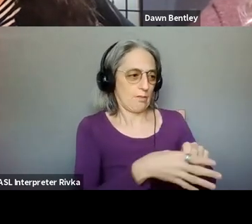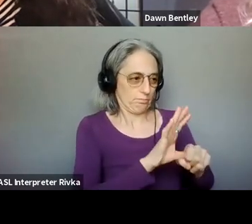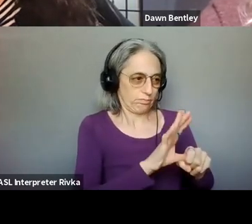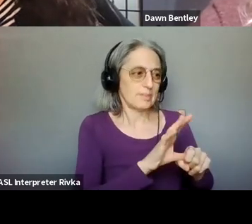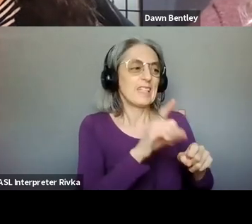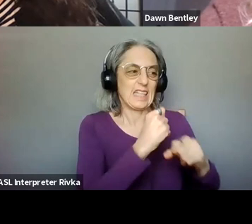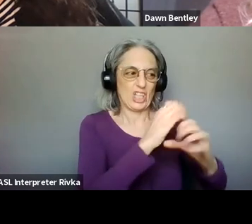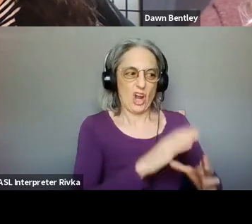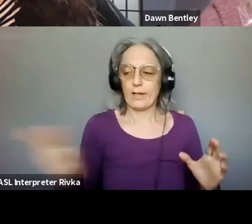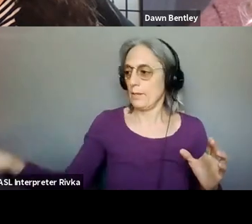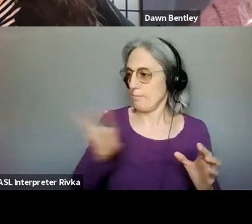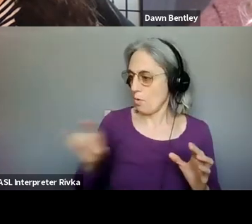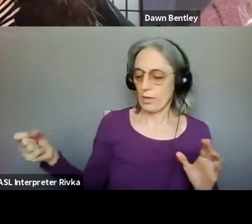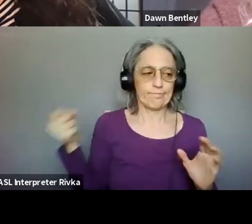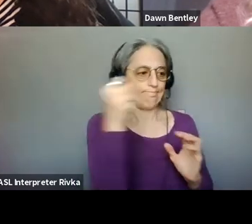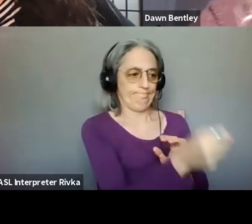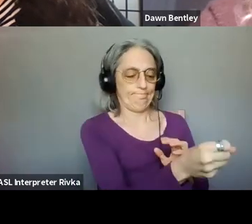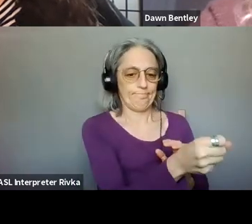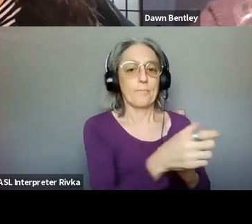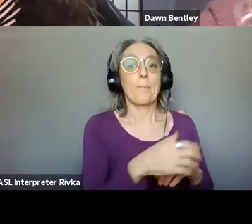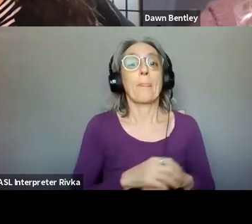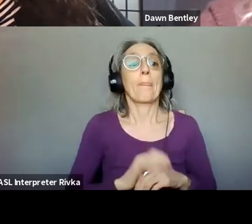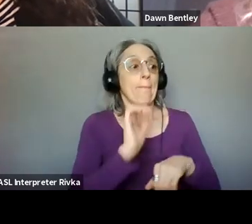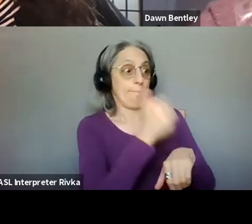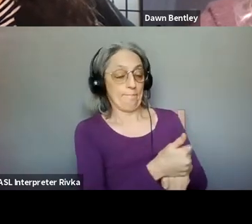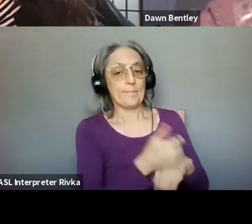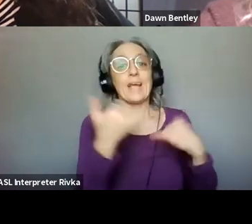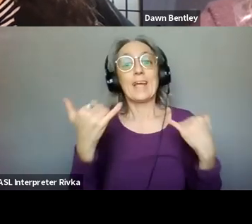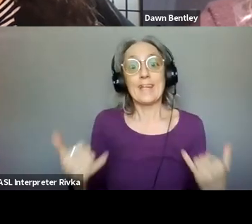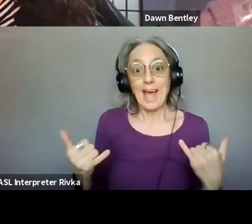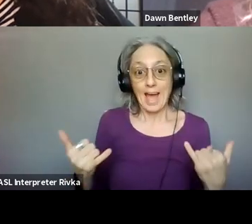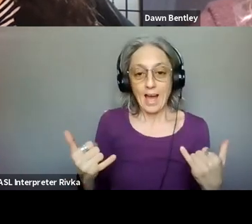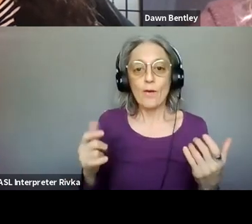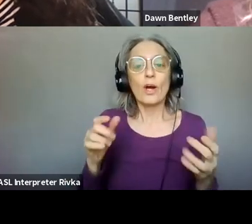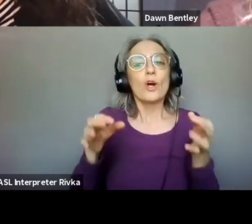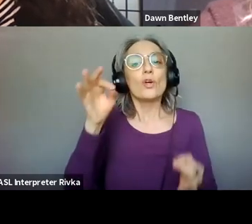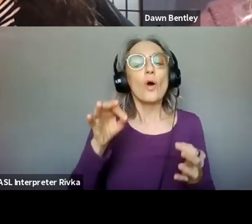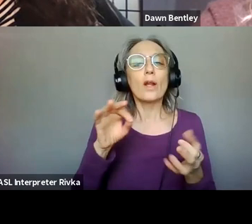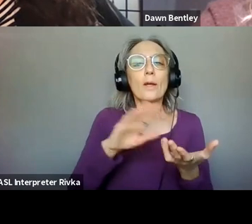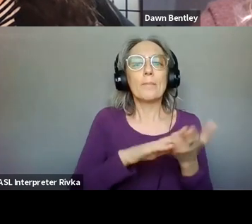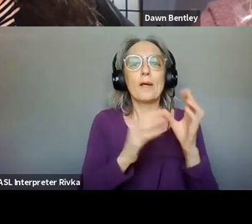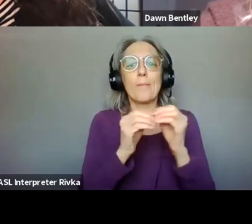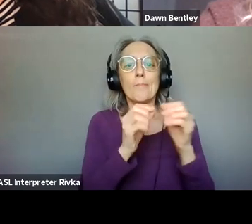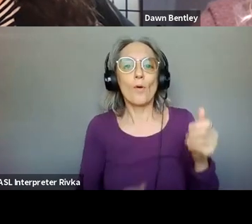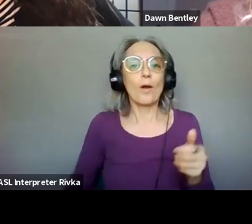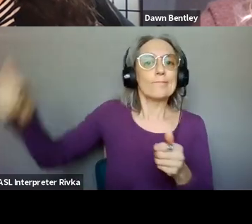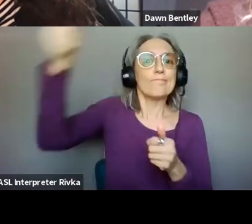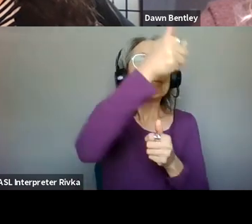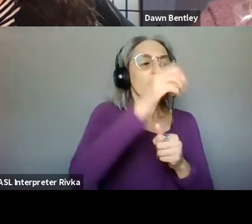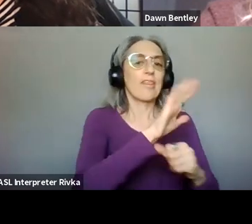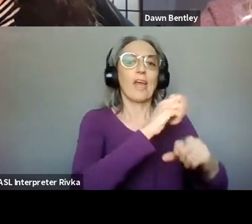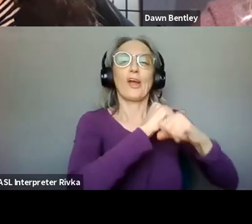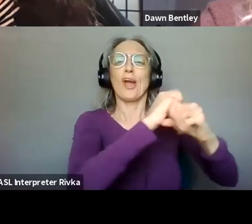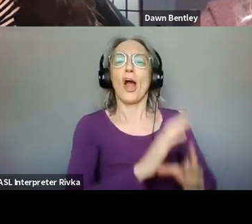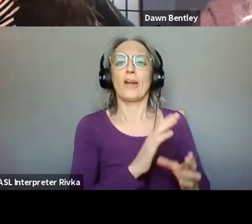place, the court's role changes. At that point, we become the superior guardian of the ward. Even though